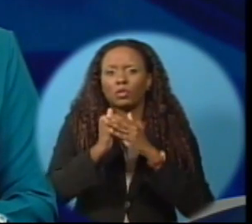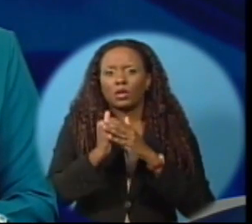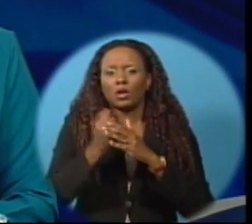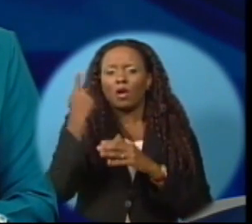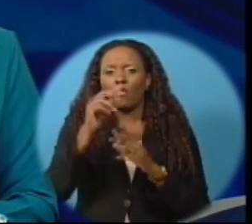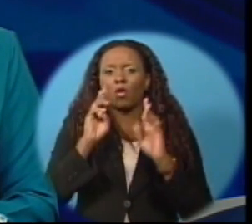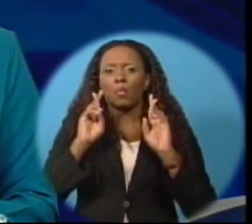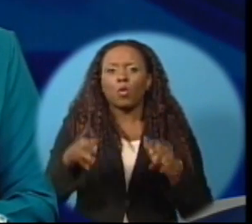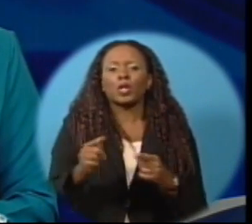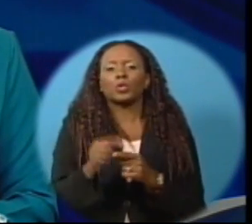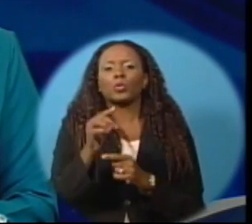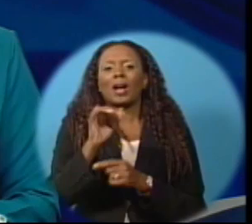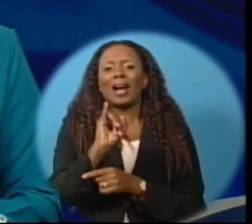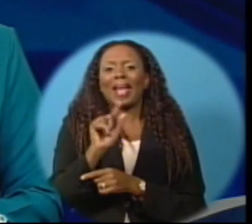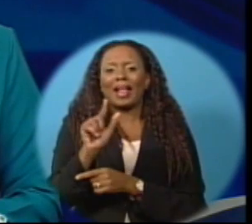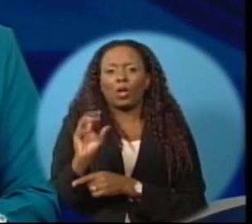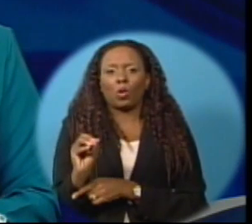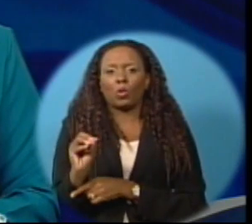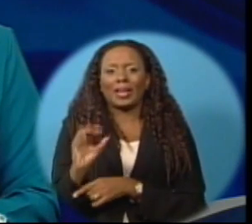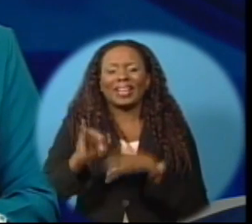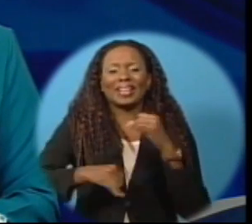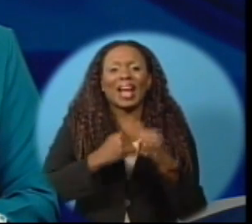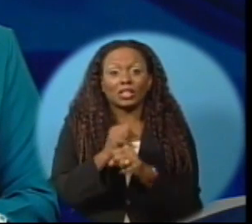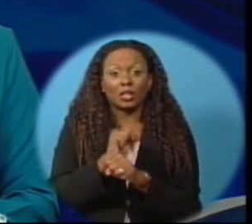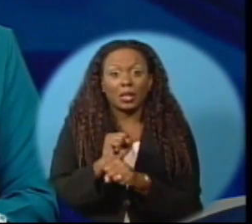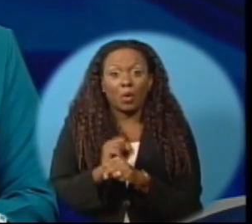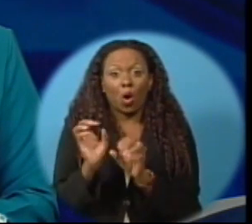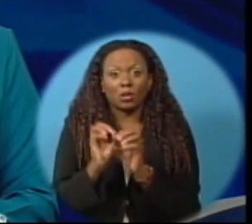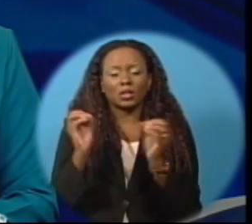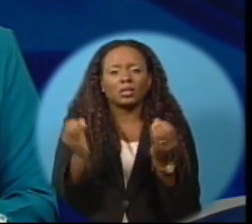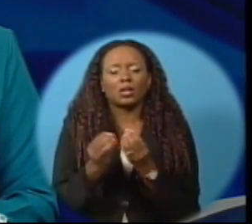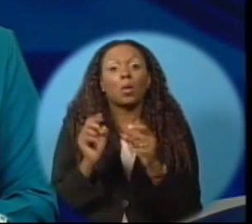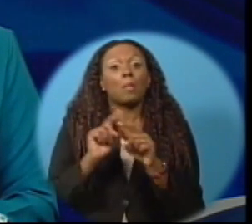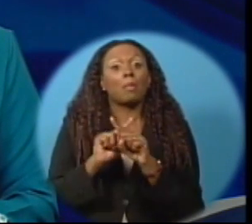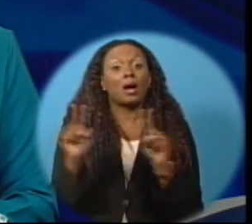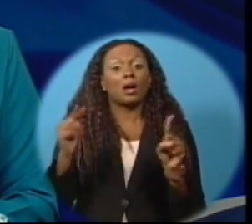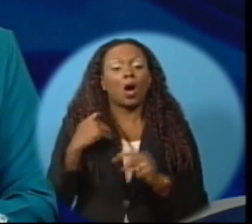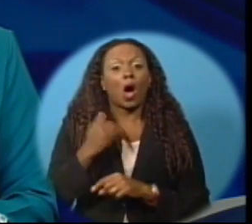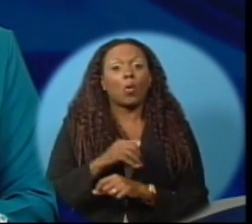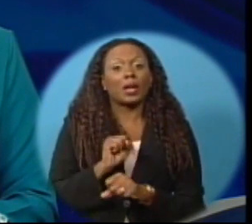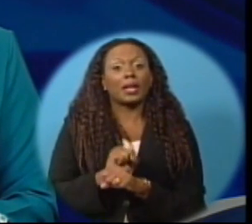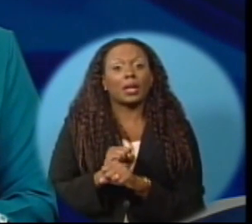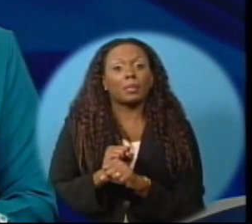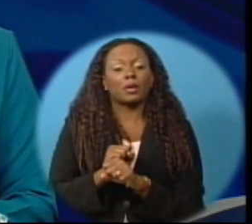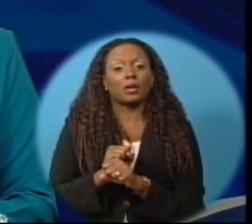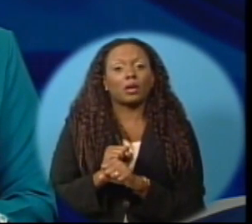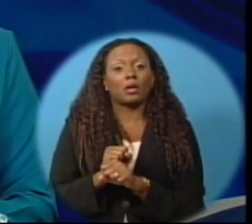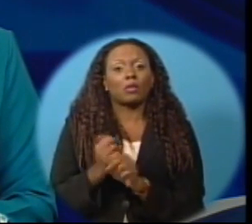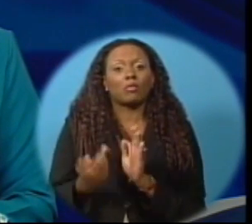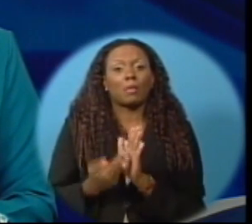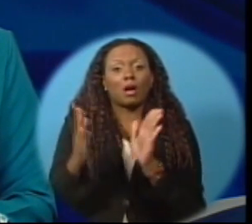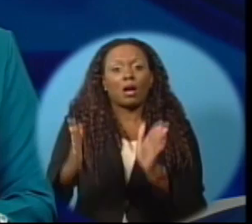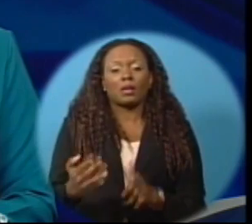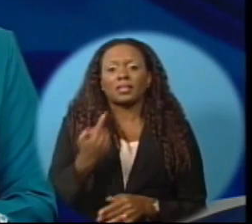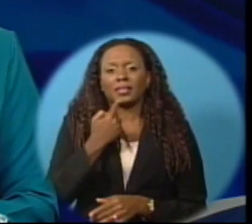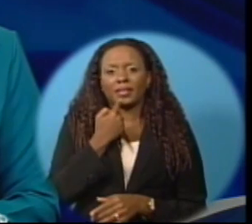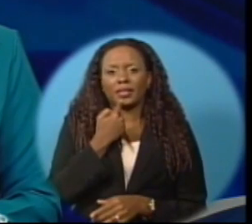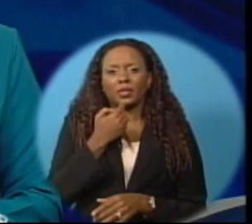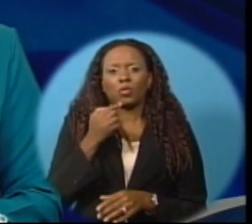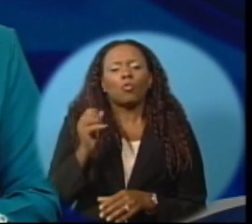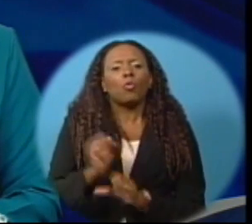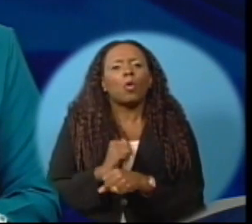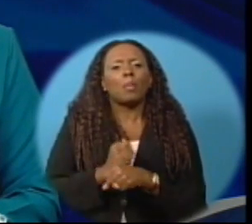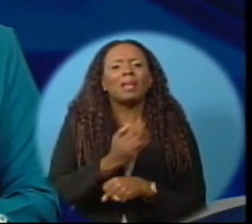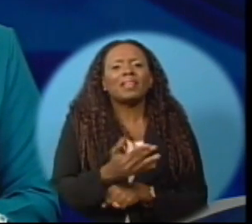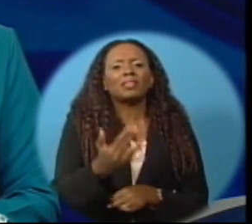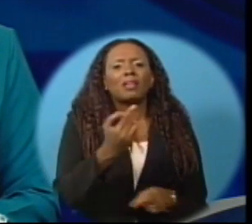International Labour Organization. But Labour Minister Dr. Esther Bayers-Suku says there are plans to correct this trend.